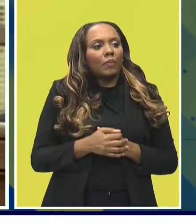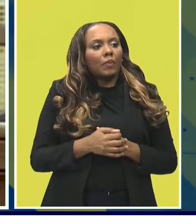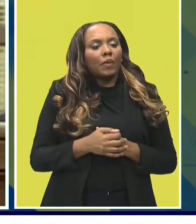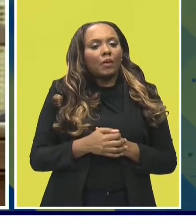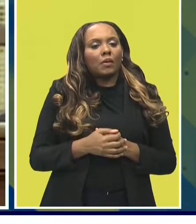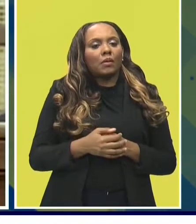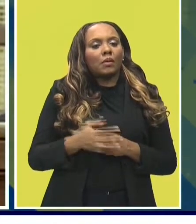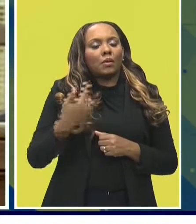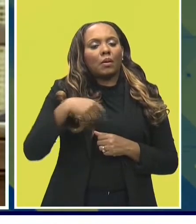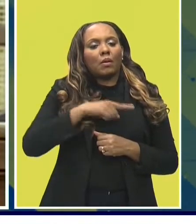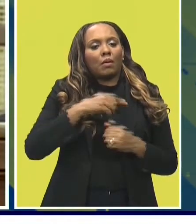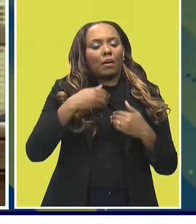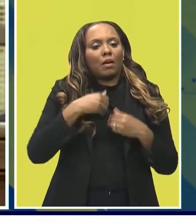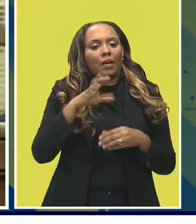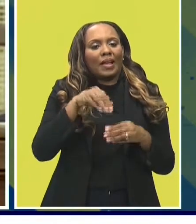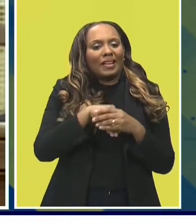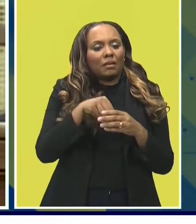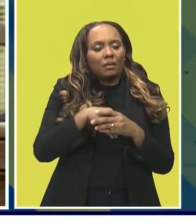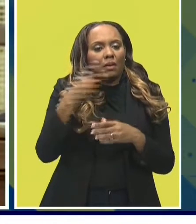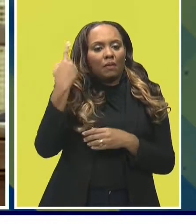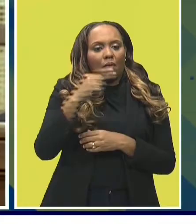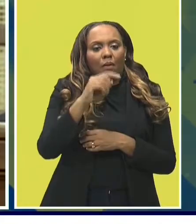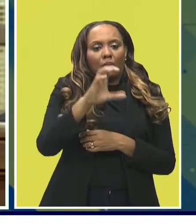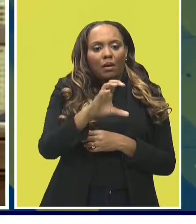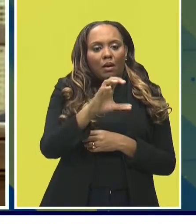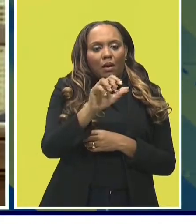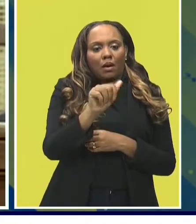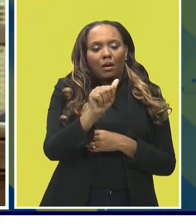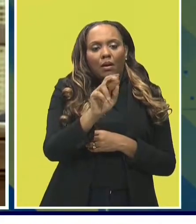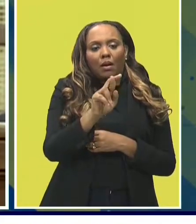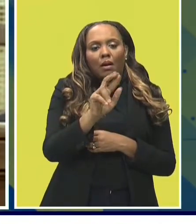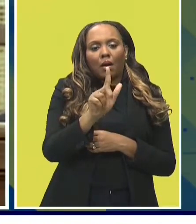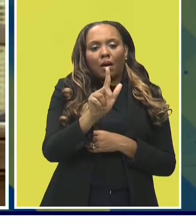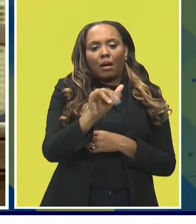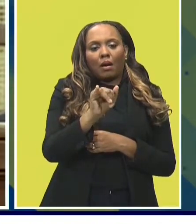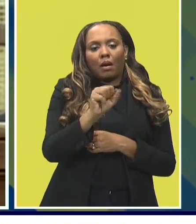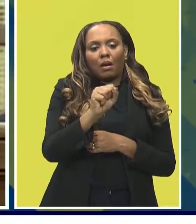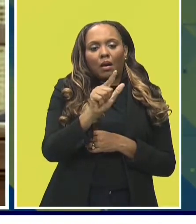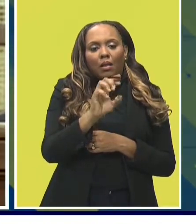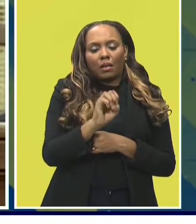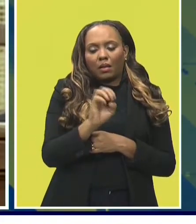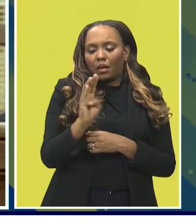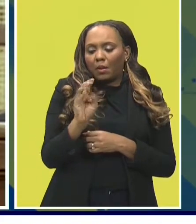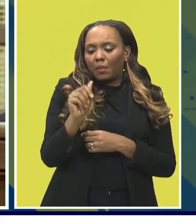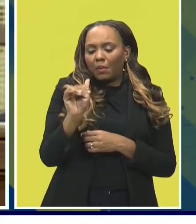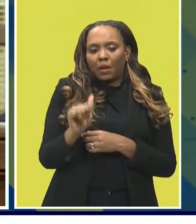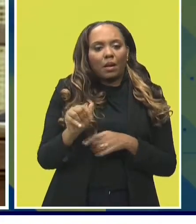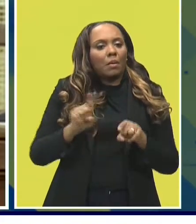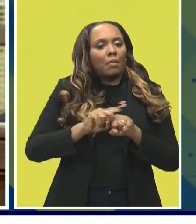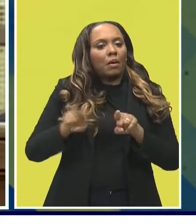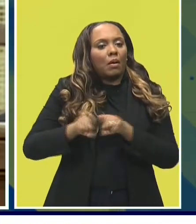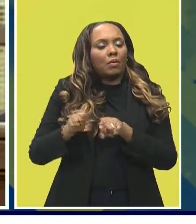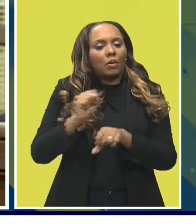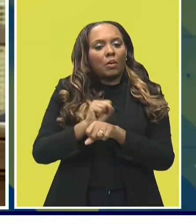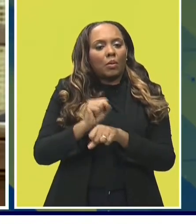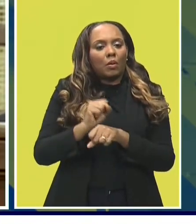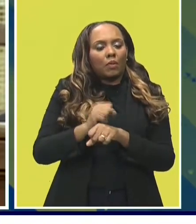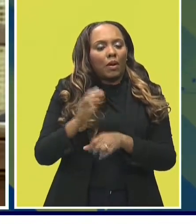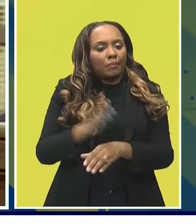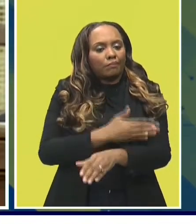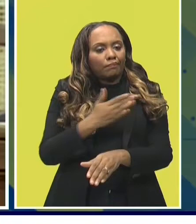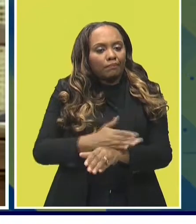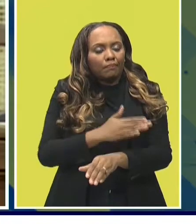reinvestment in Carlisle Bay, we have work starting at the pier head. We have an application for a